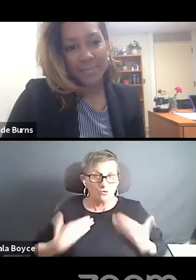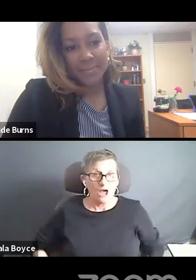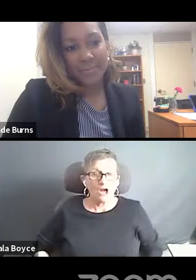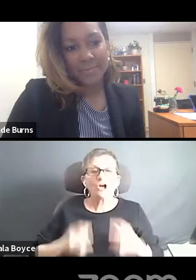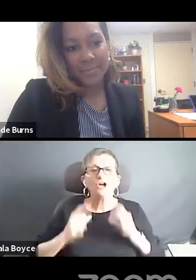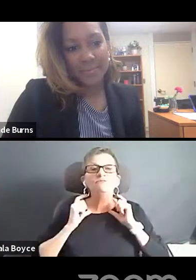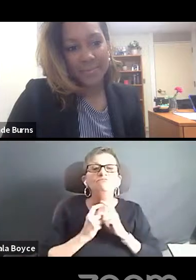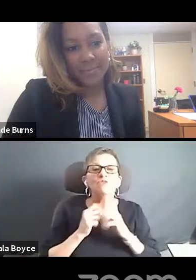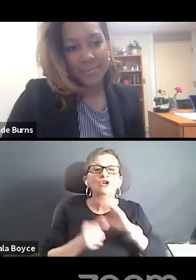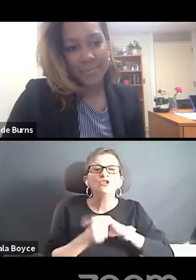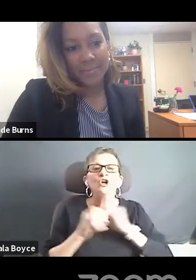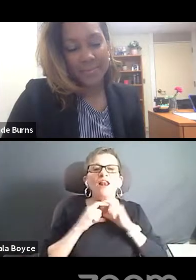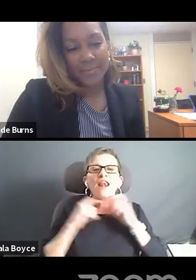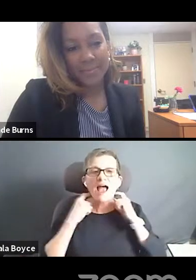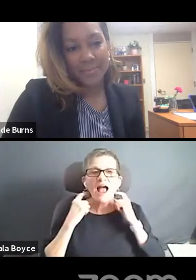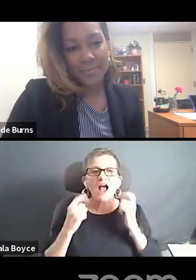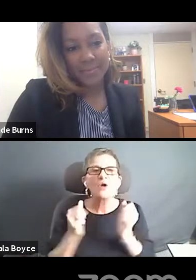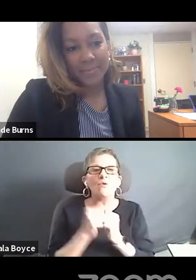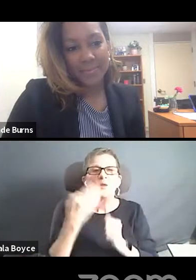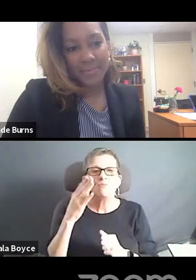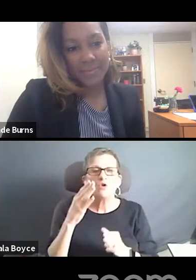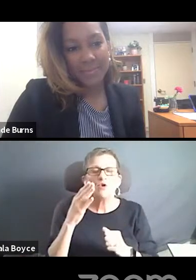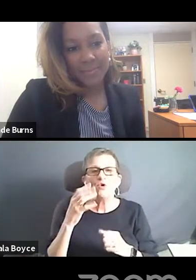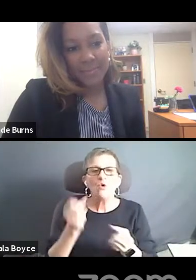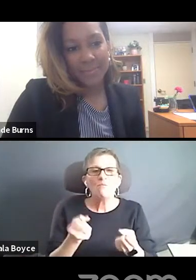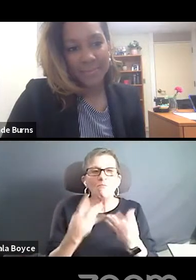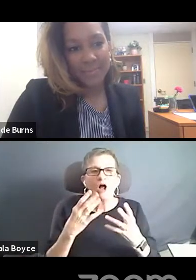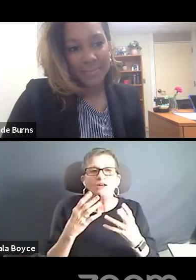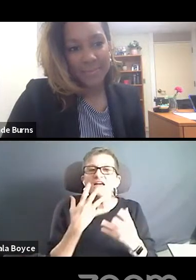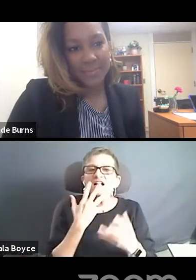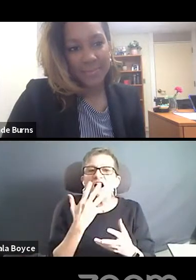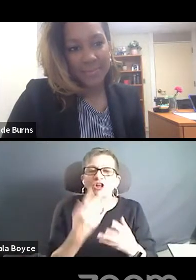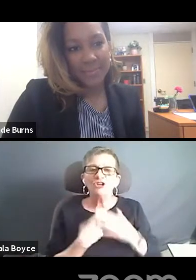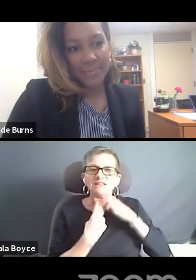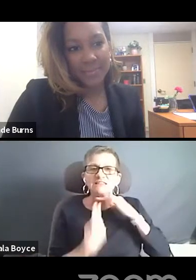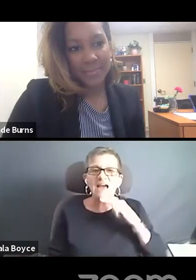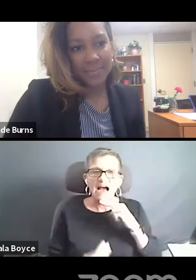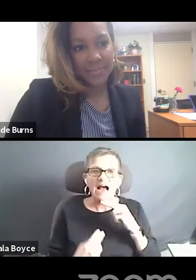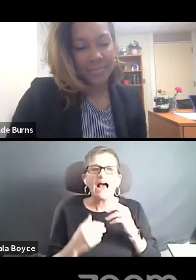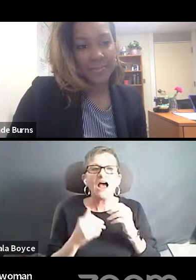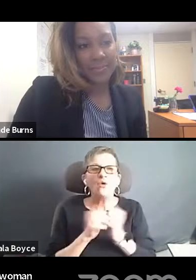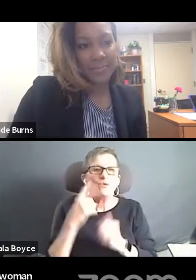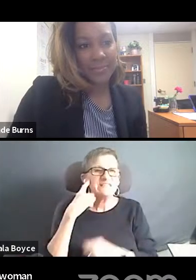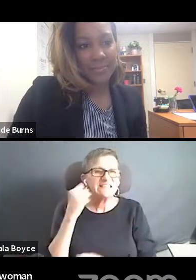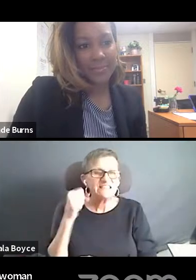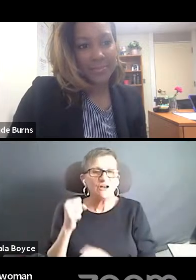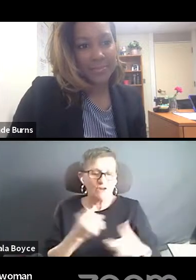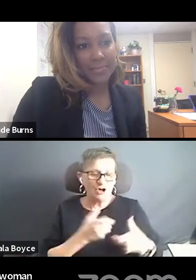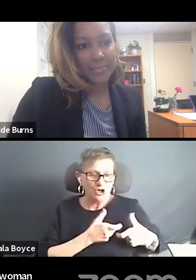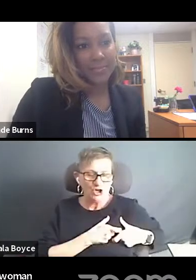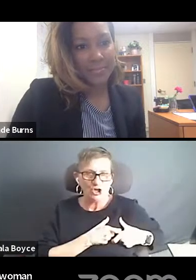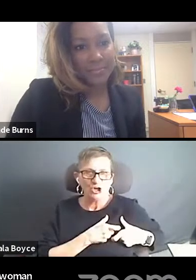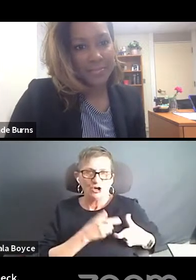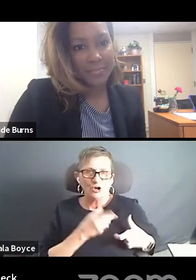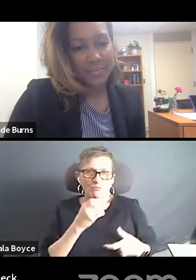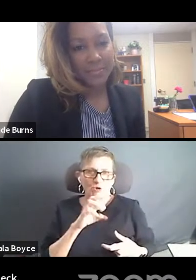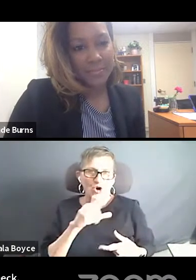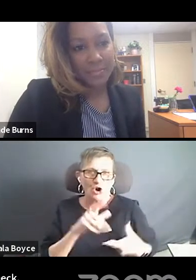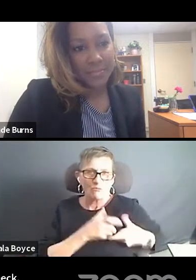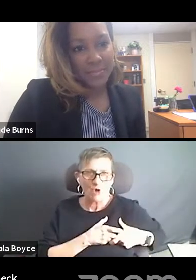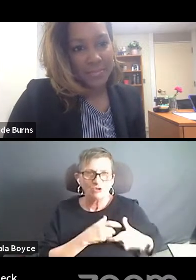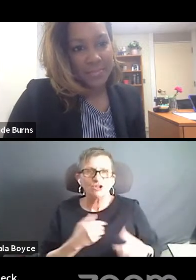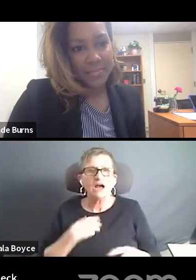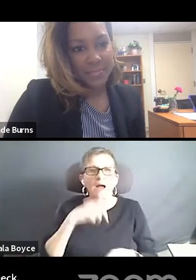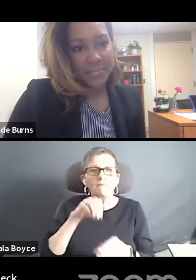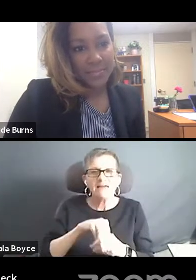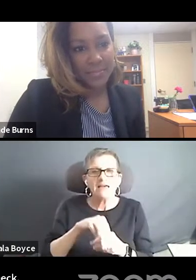well as a blue multicolored tie with a silver and pearl brooch. I am currently sitting in a